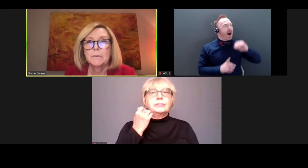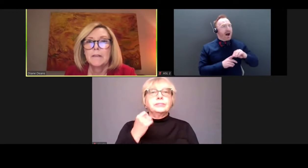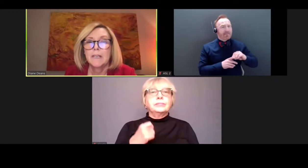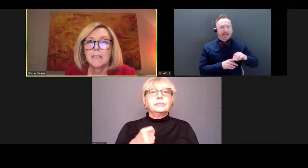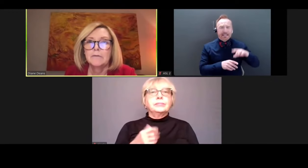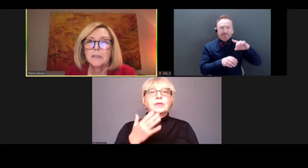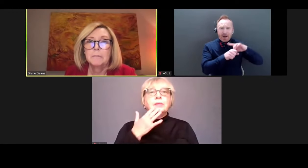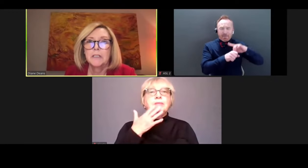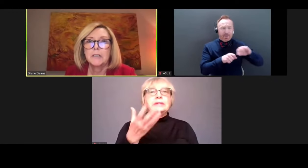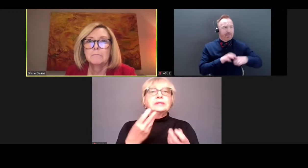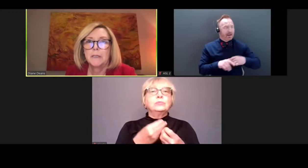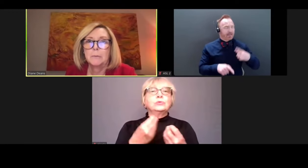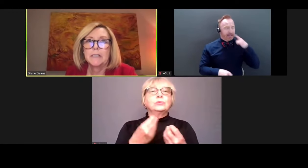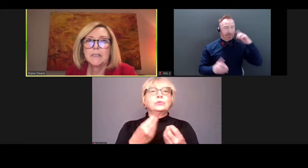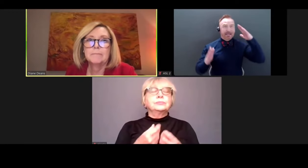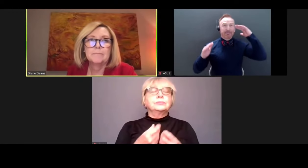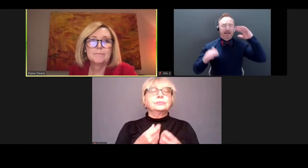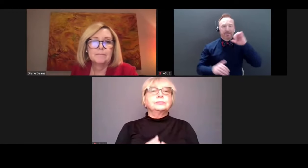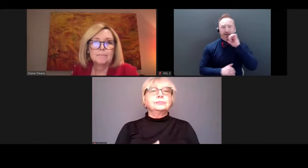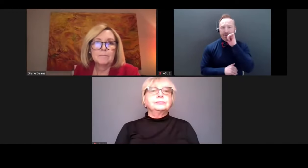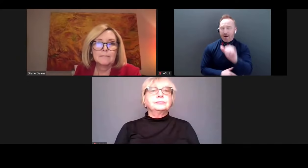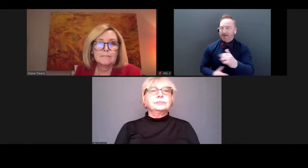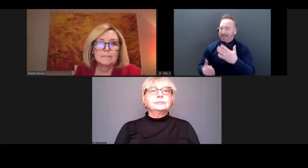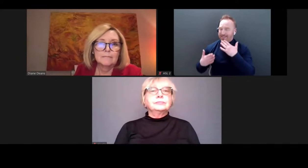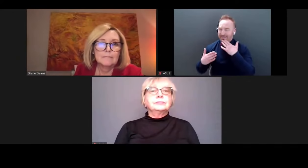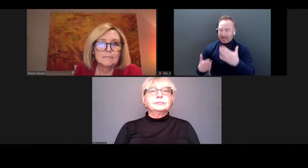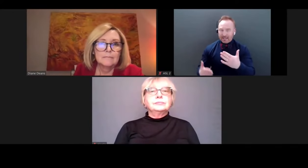beaucoup. Thank you very much, Megwich.